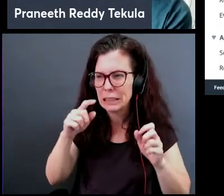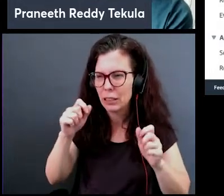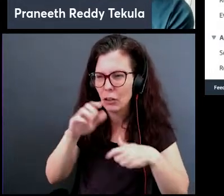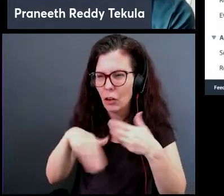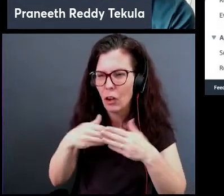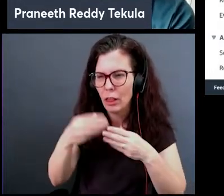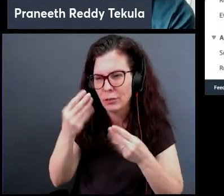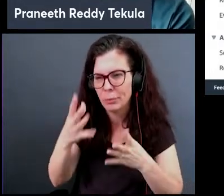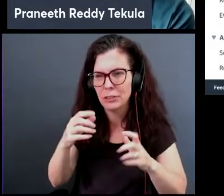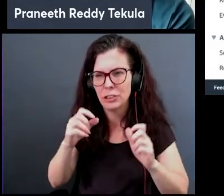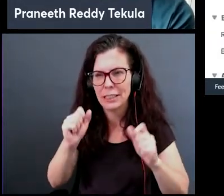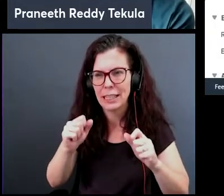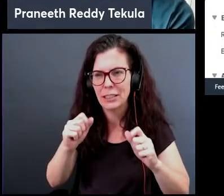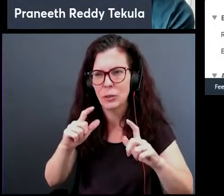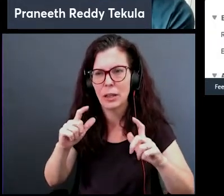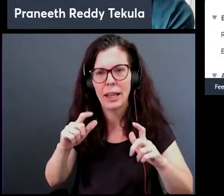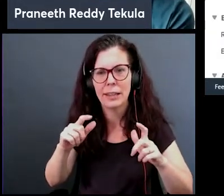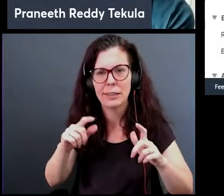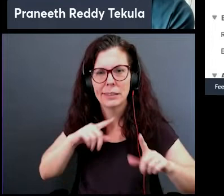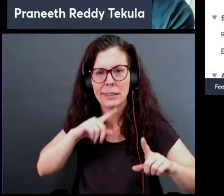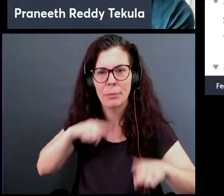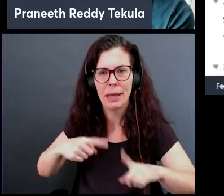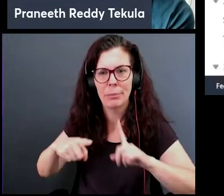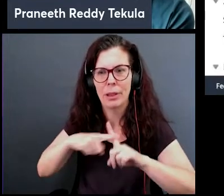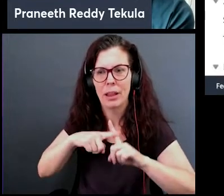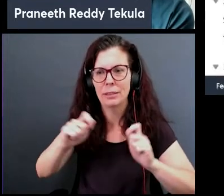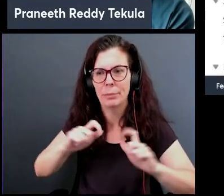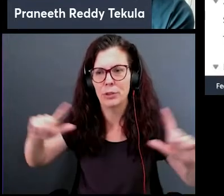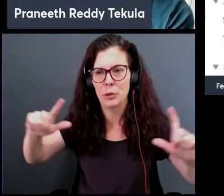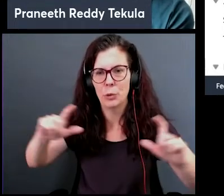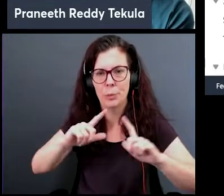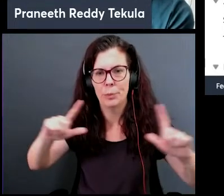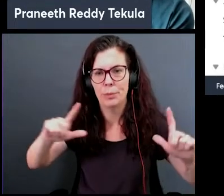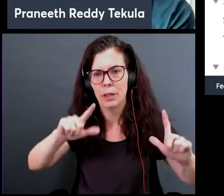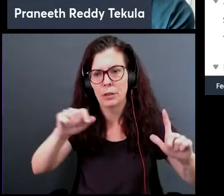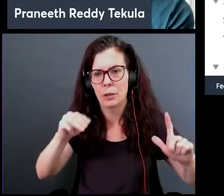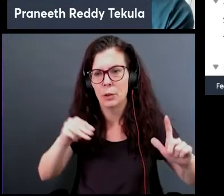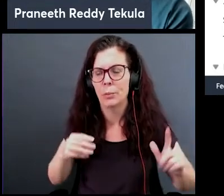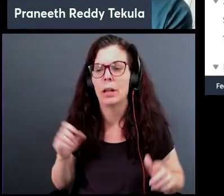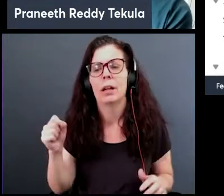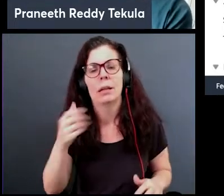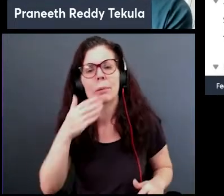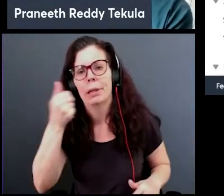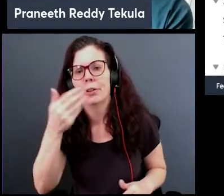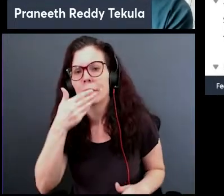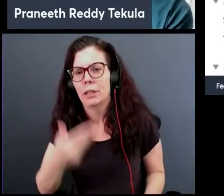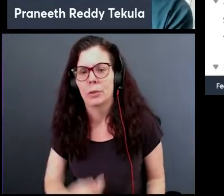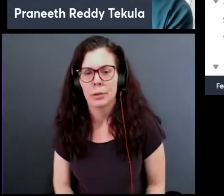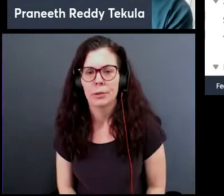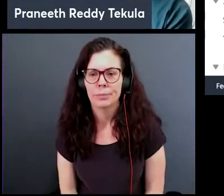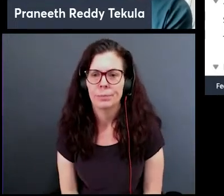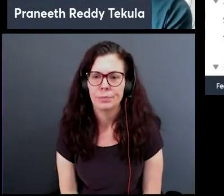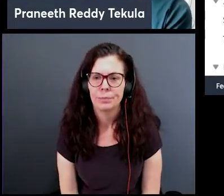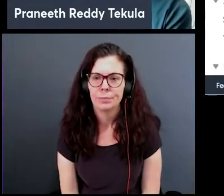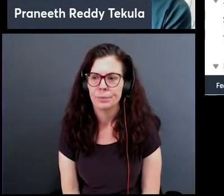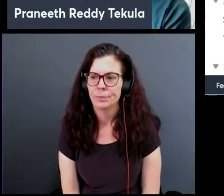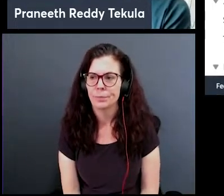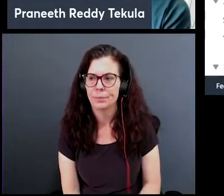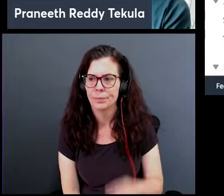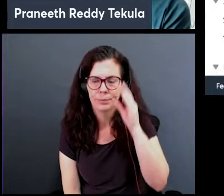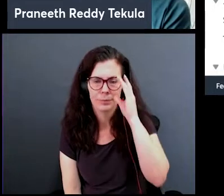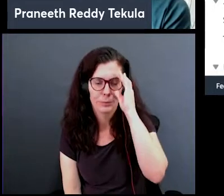if you could like do like a command plus, or yeah, zoom in just a little bit. There we go. That looks a lot better for me. Thank you.